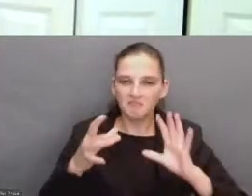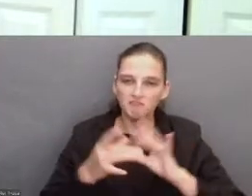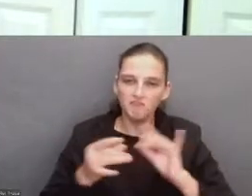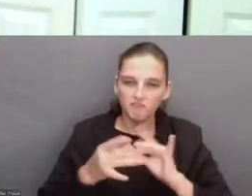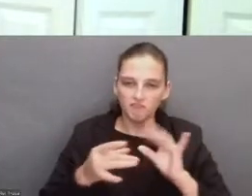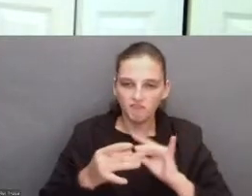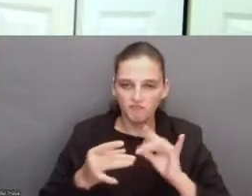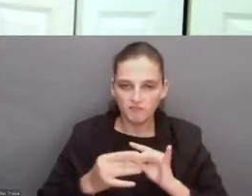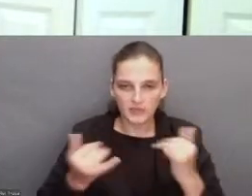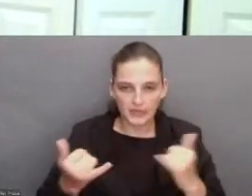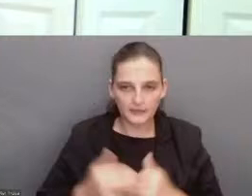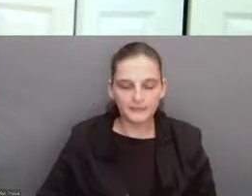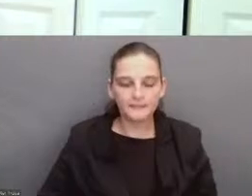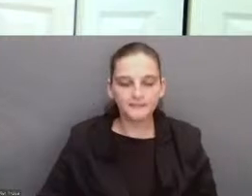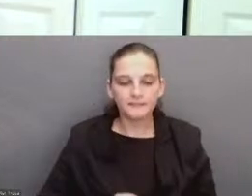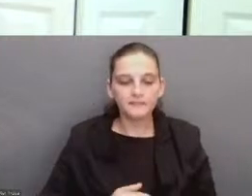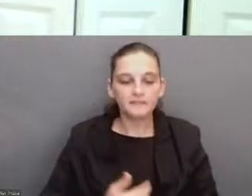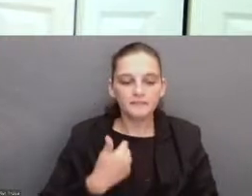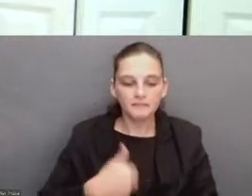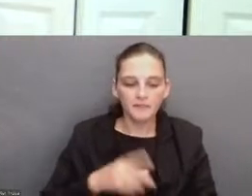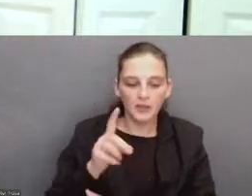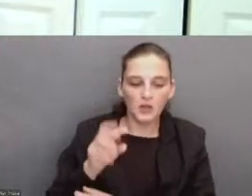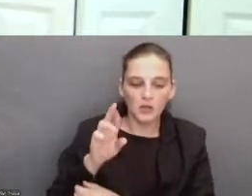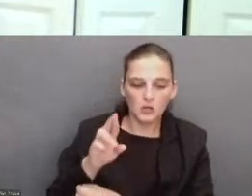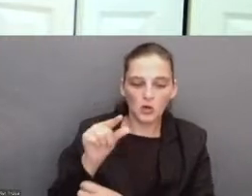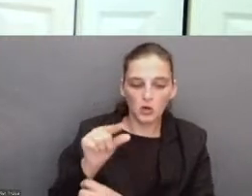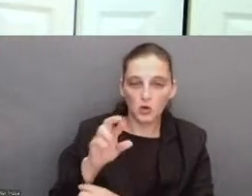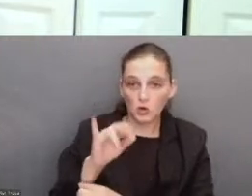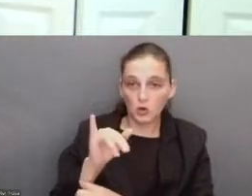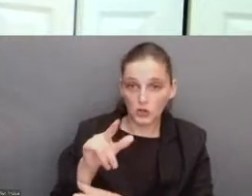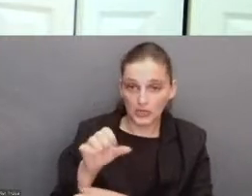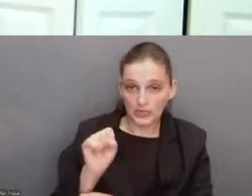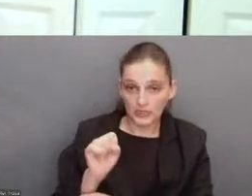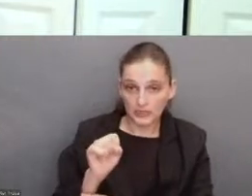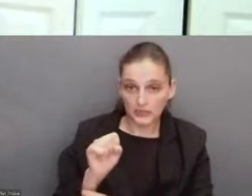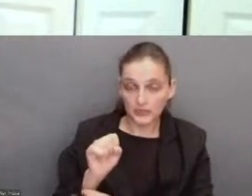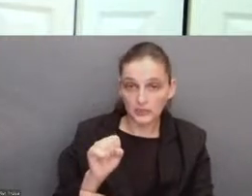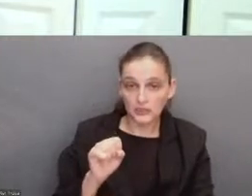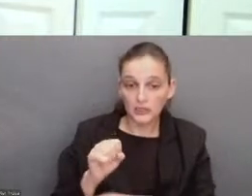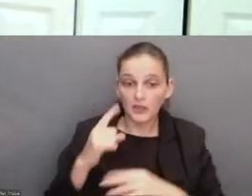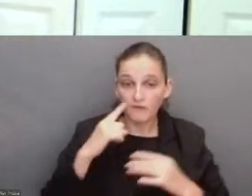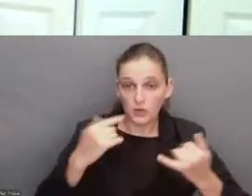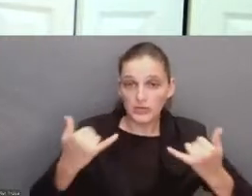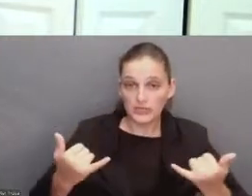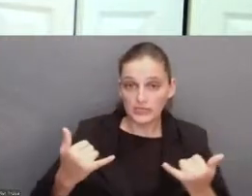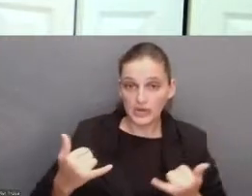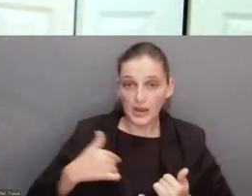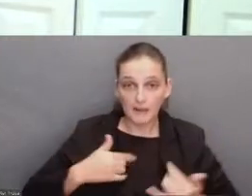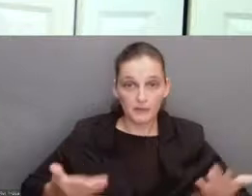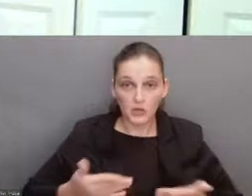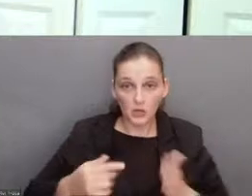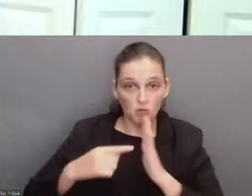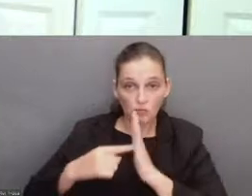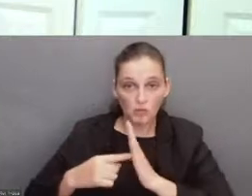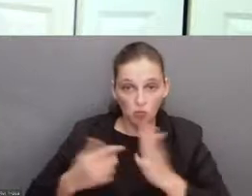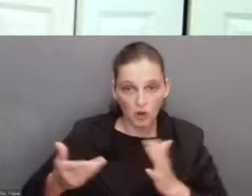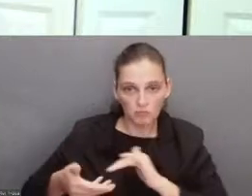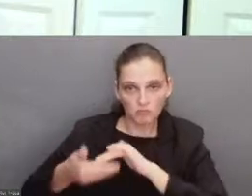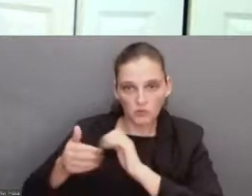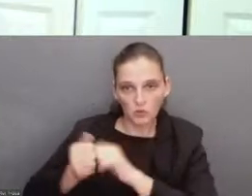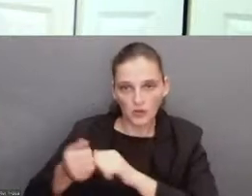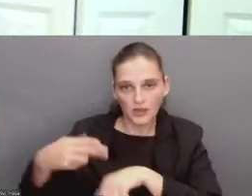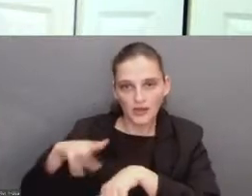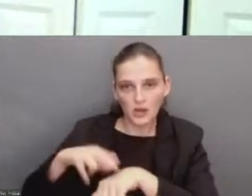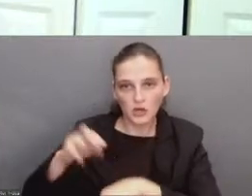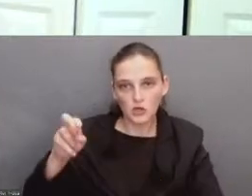today. Again, I'm Dr. Cheryl Grills, and for today's purposes, I'm representing, in partnership with the National Urban